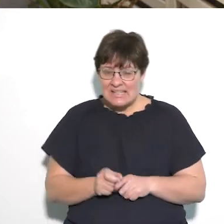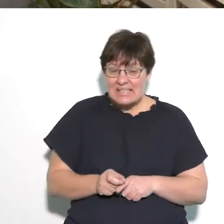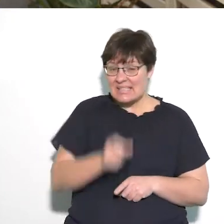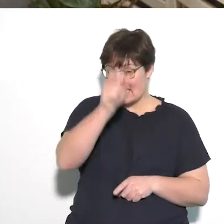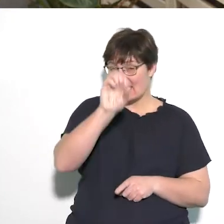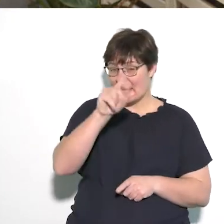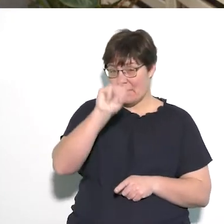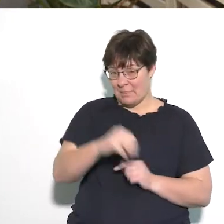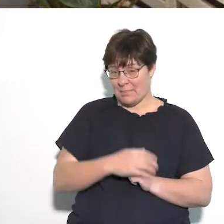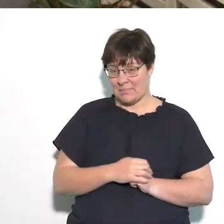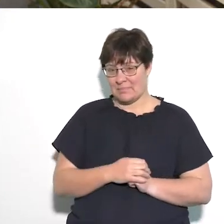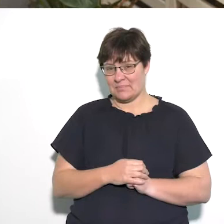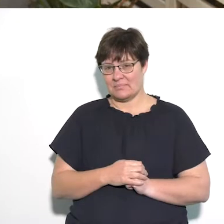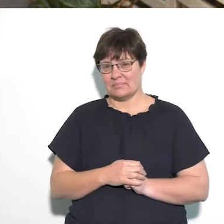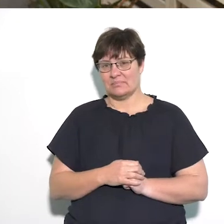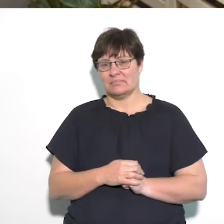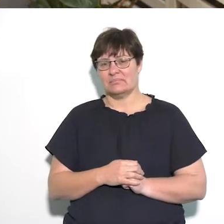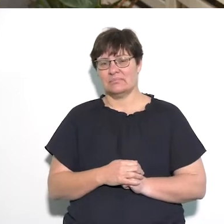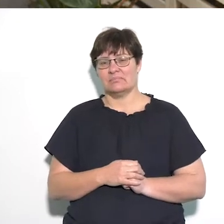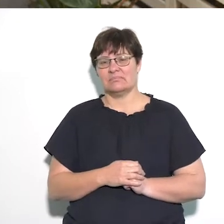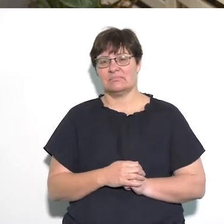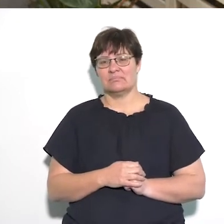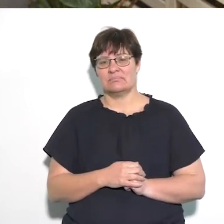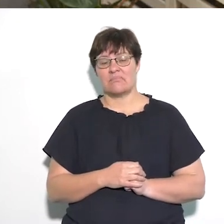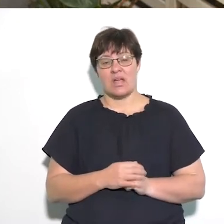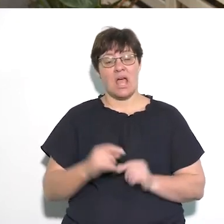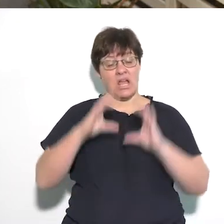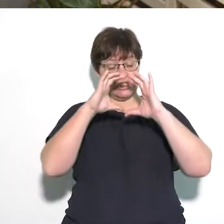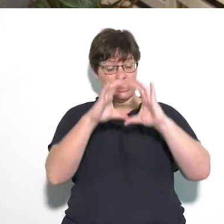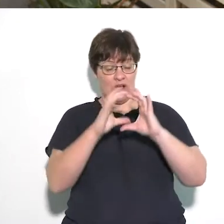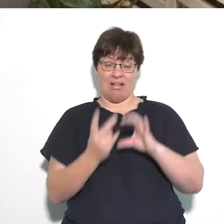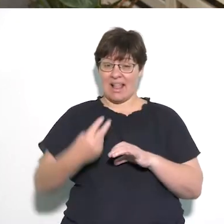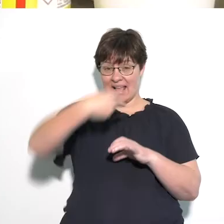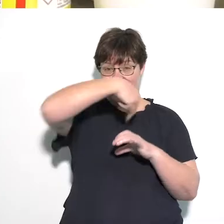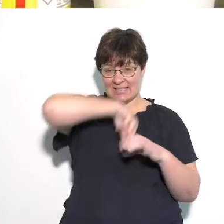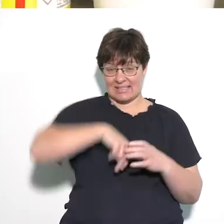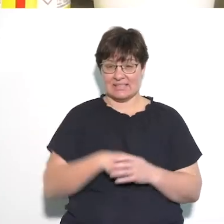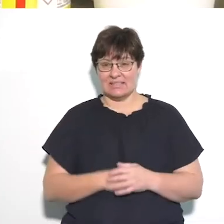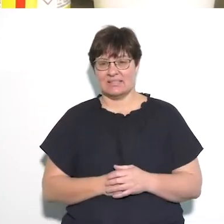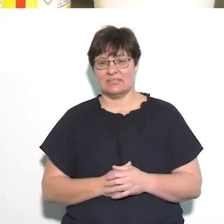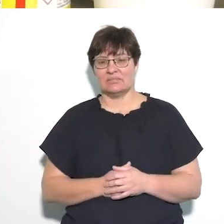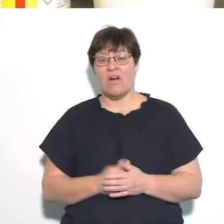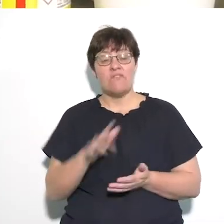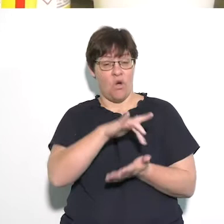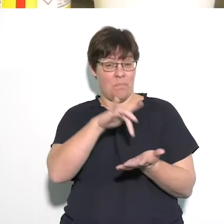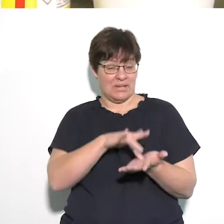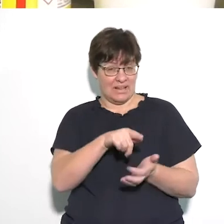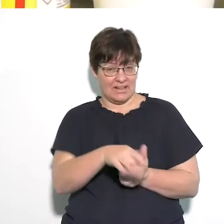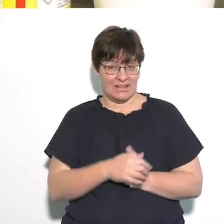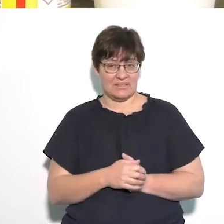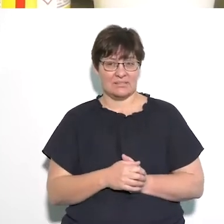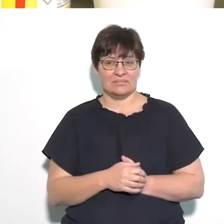stem for these sunflowers. Then they're going to cut out a circle for the middle of their flower.